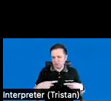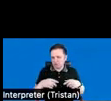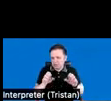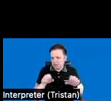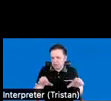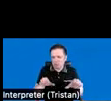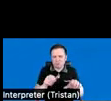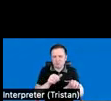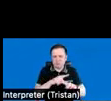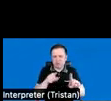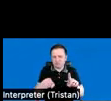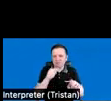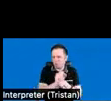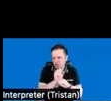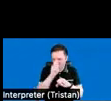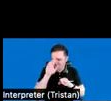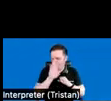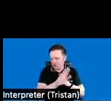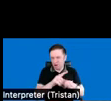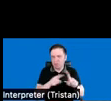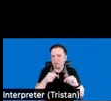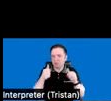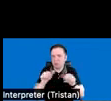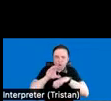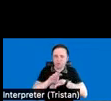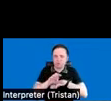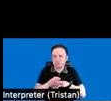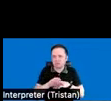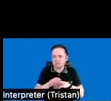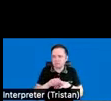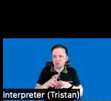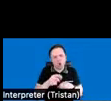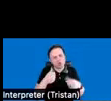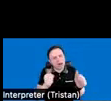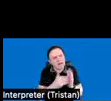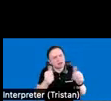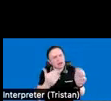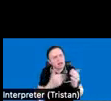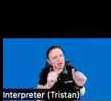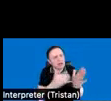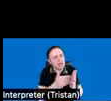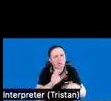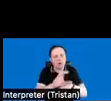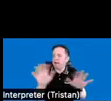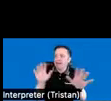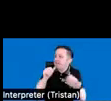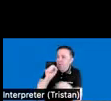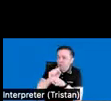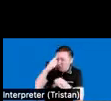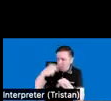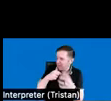for her, and everybody was trying to get her to try it again and again and over as